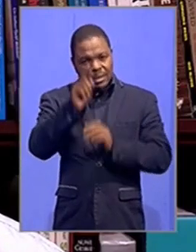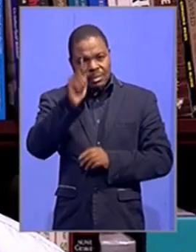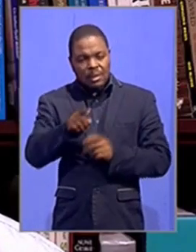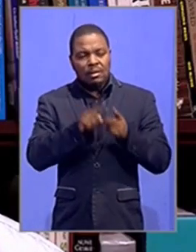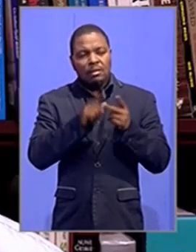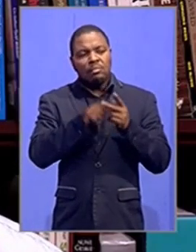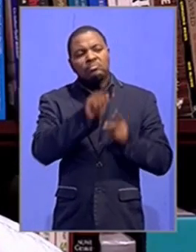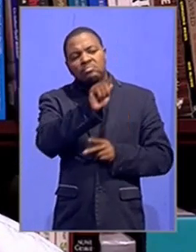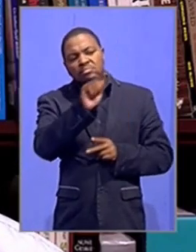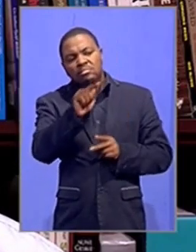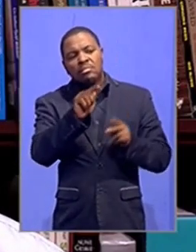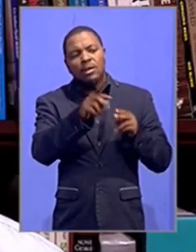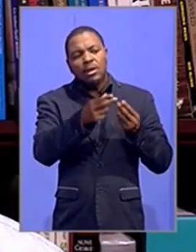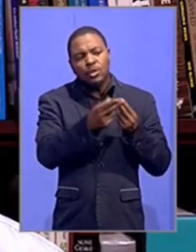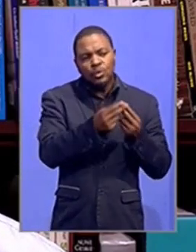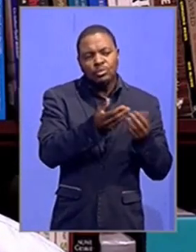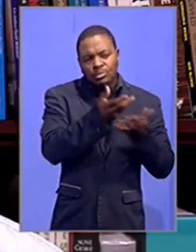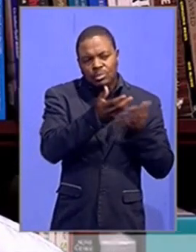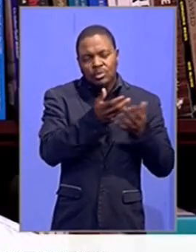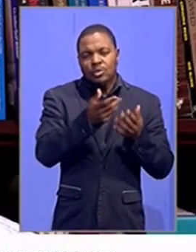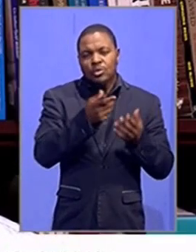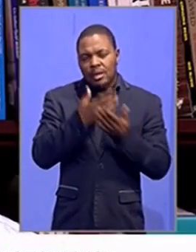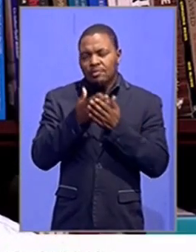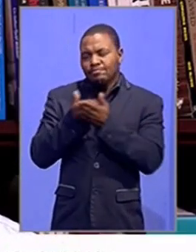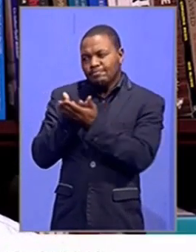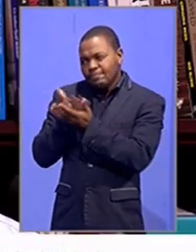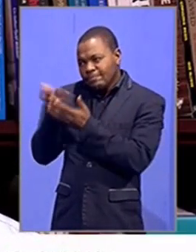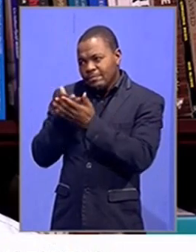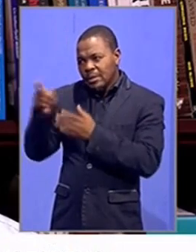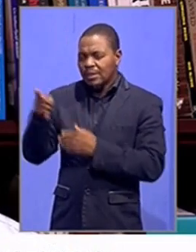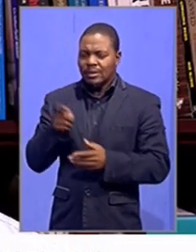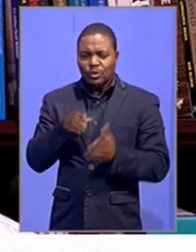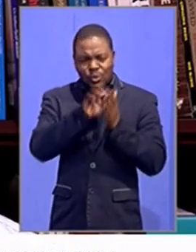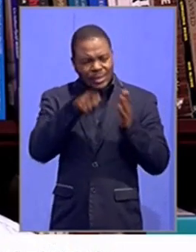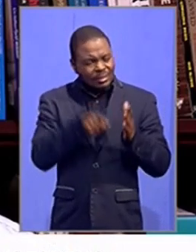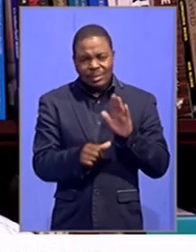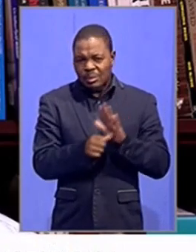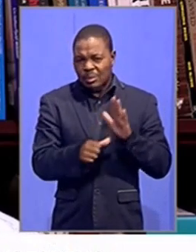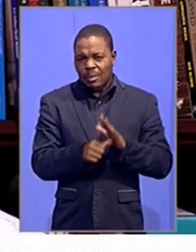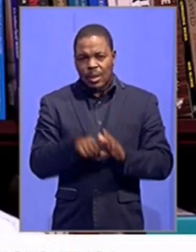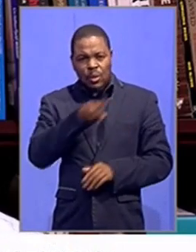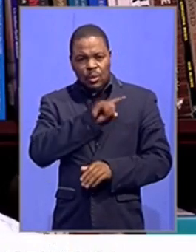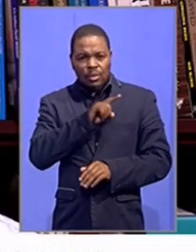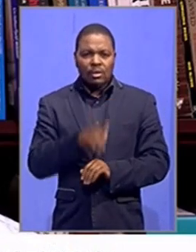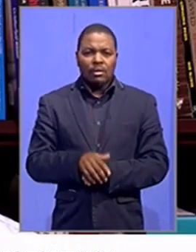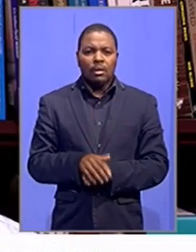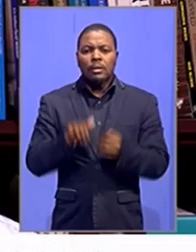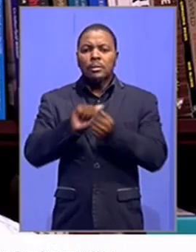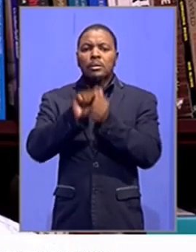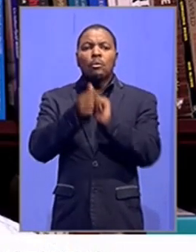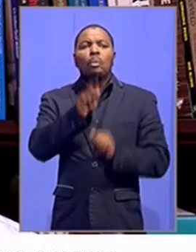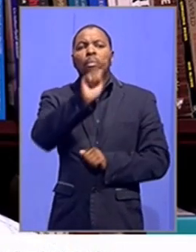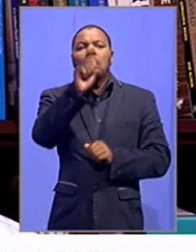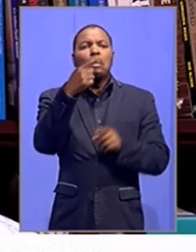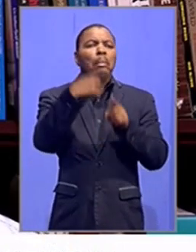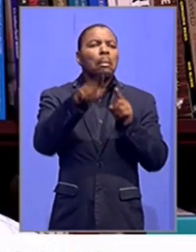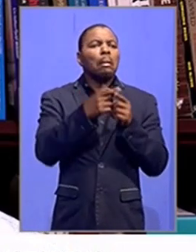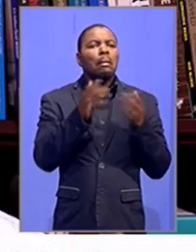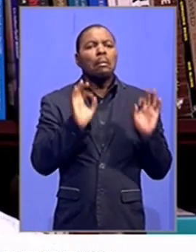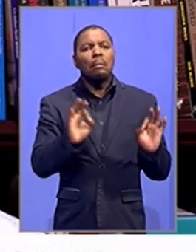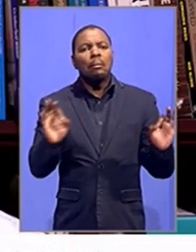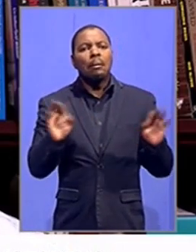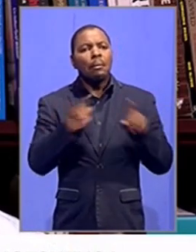Association from our side to really plead the case of the learners. It doesn't make sense that we allow contact sport on the one side to take